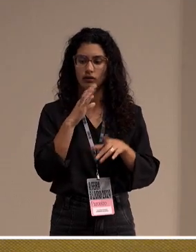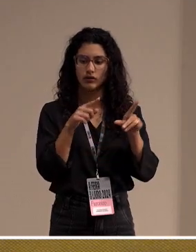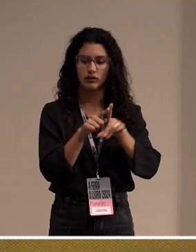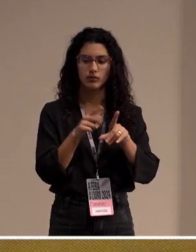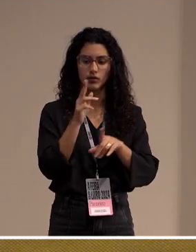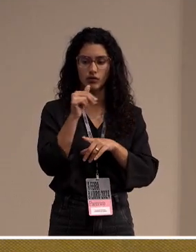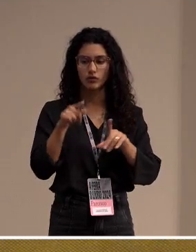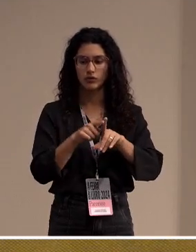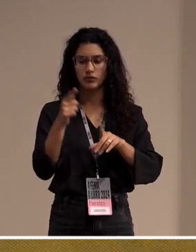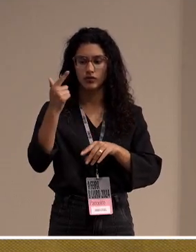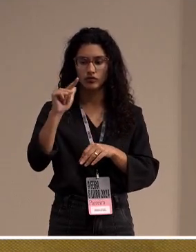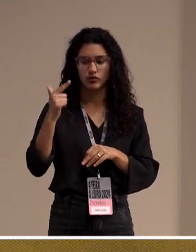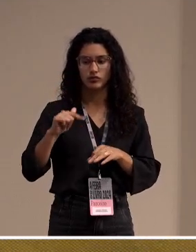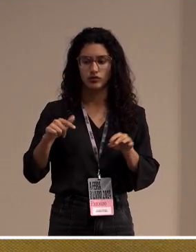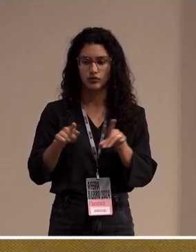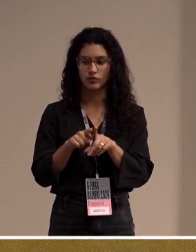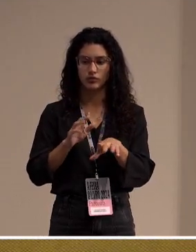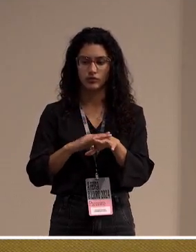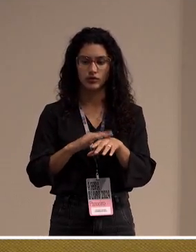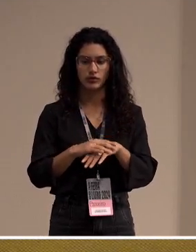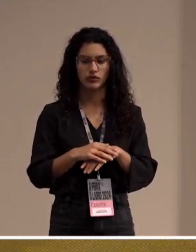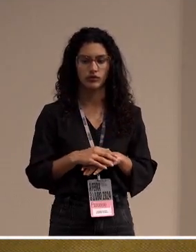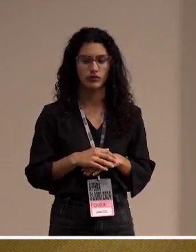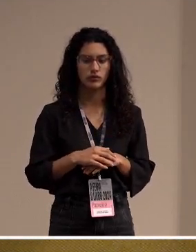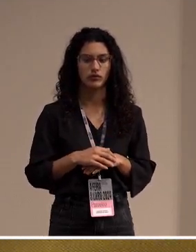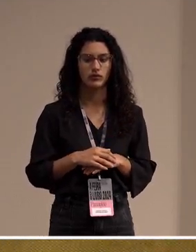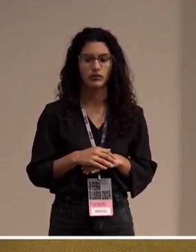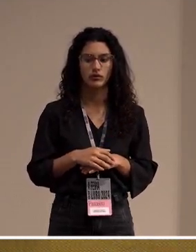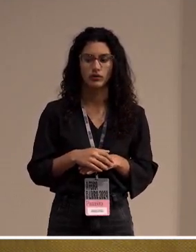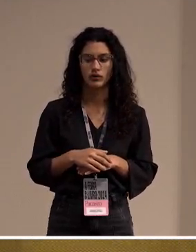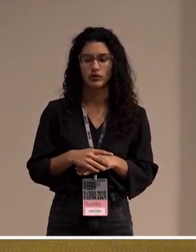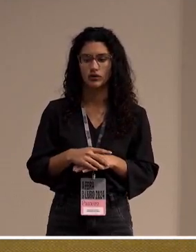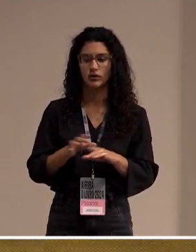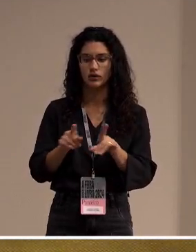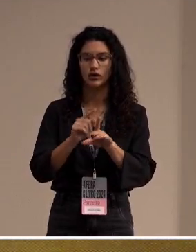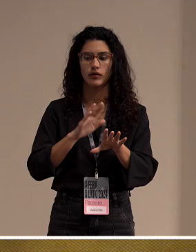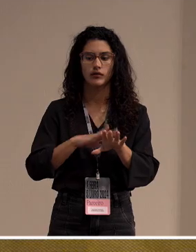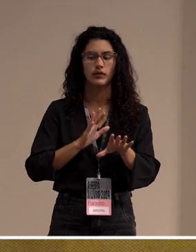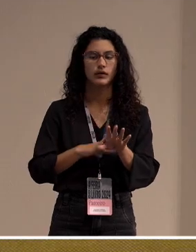they seldom told us the history. So I wanted to capture that history,